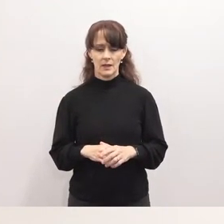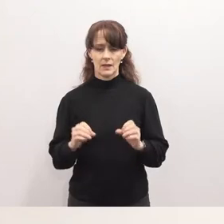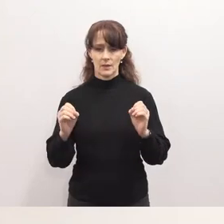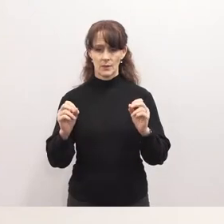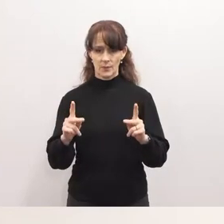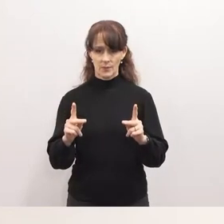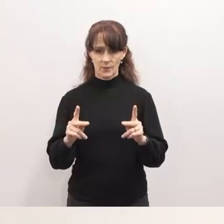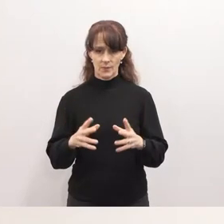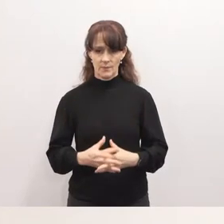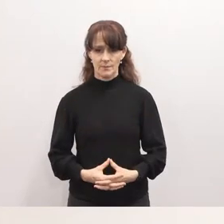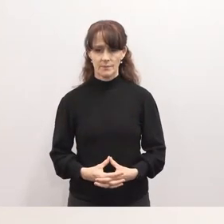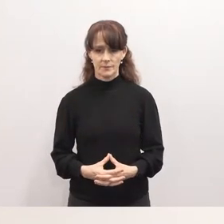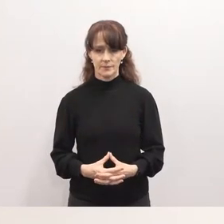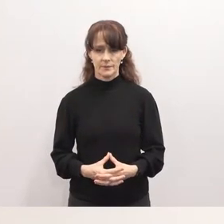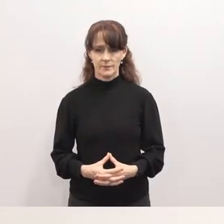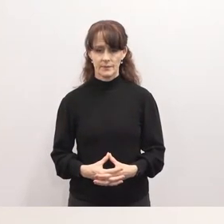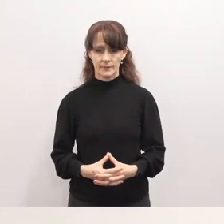Okay,